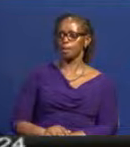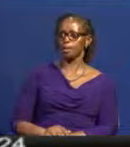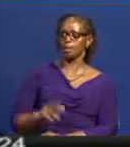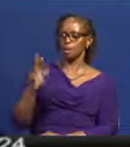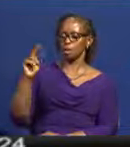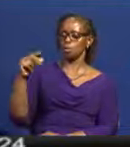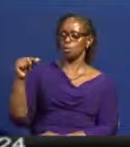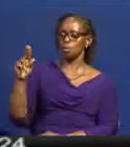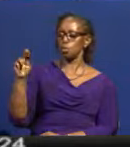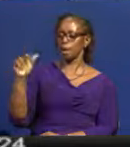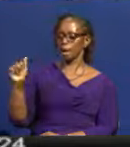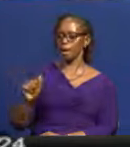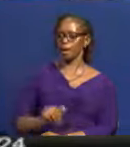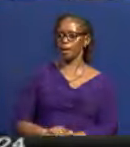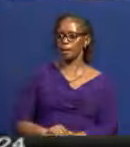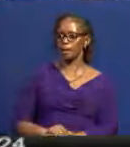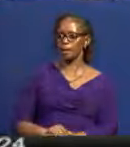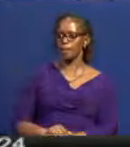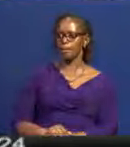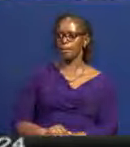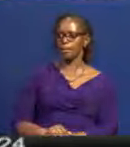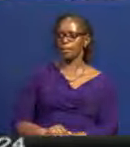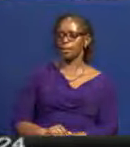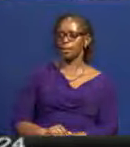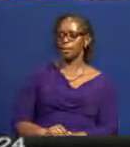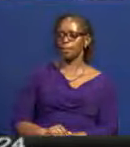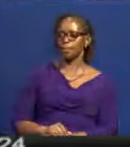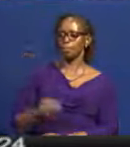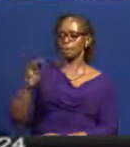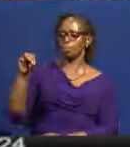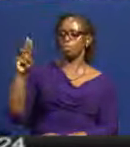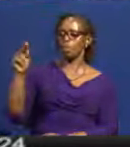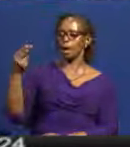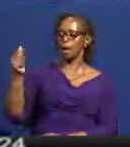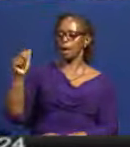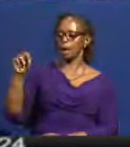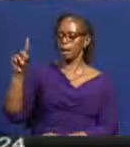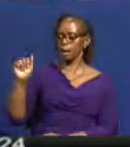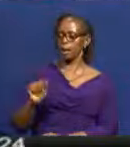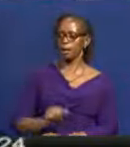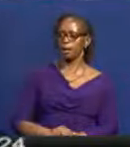West of Wiper Party. Honorable Elsie Muhanda.